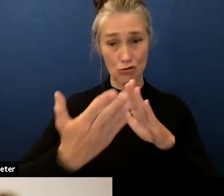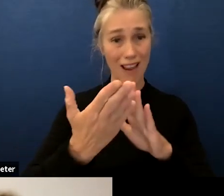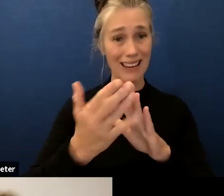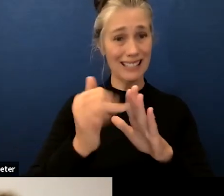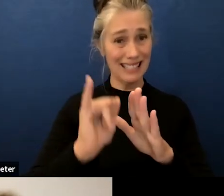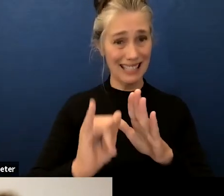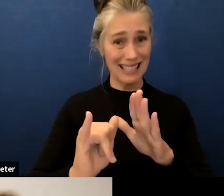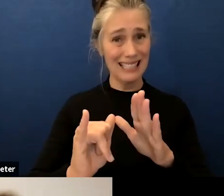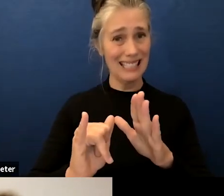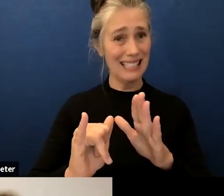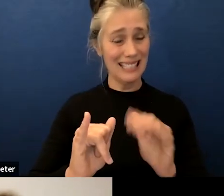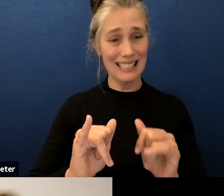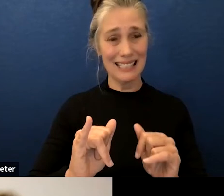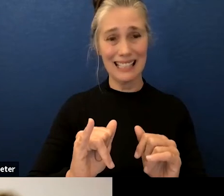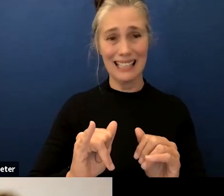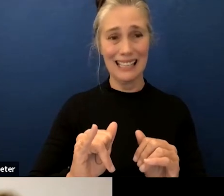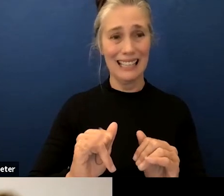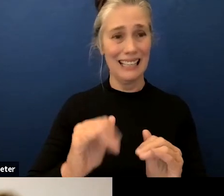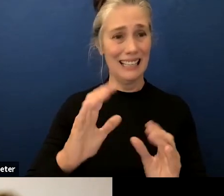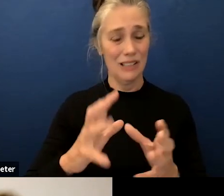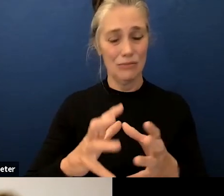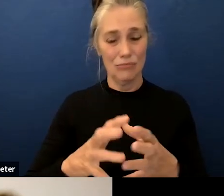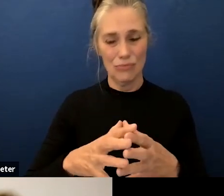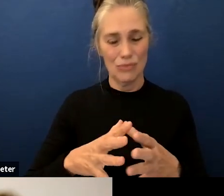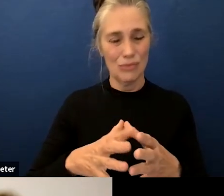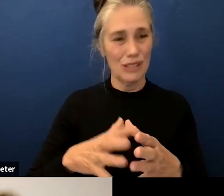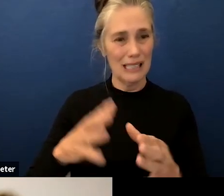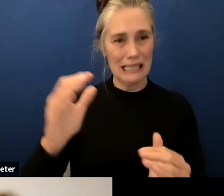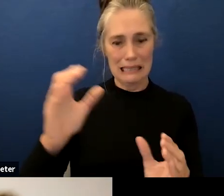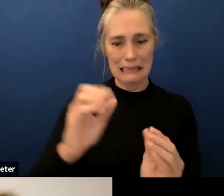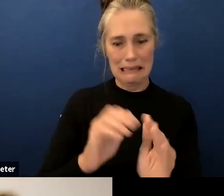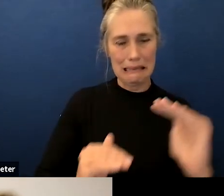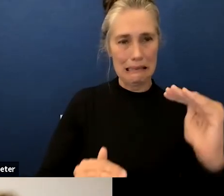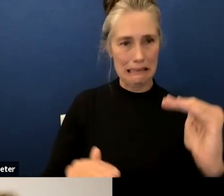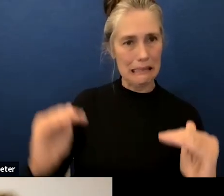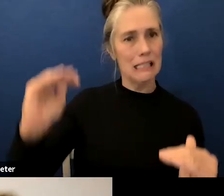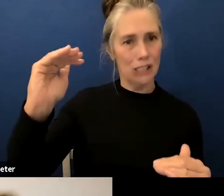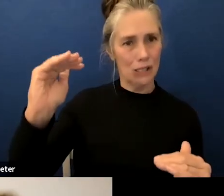disproportionality and again have asked